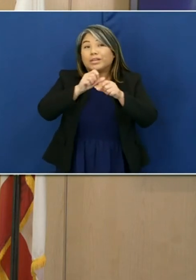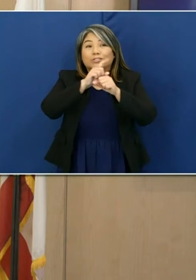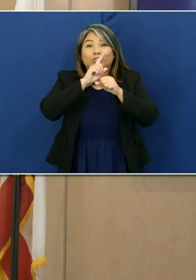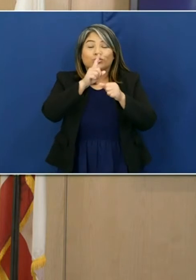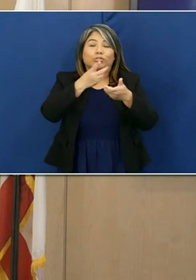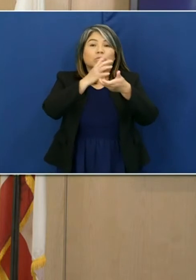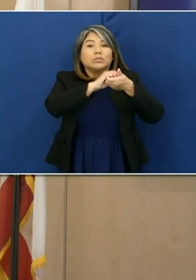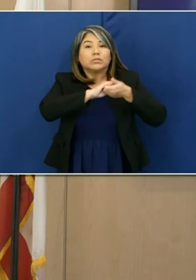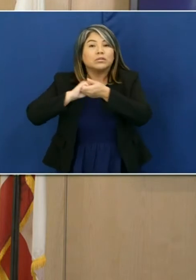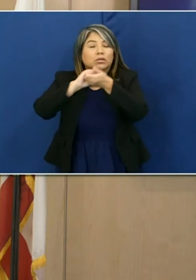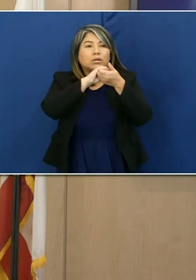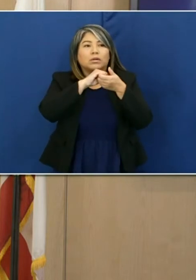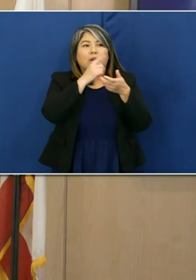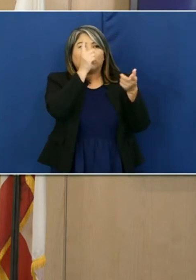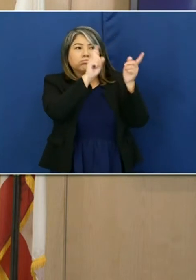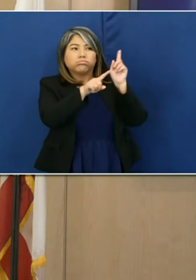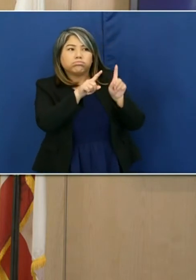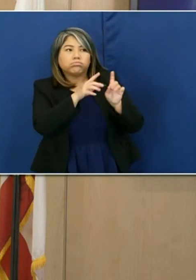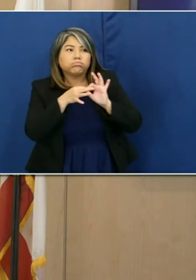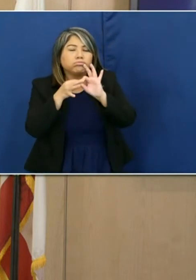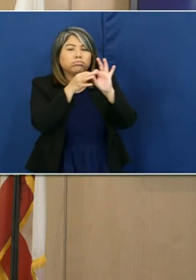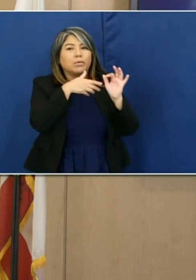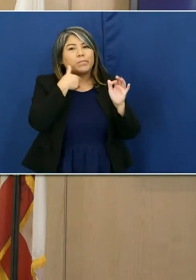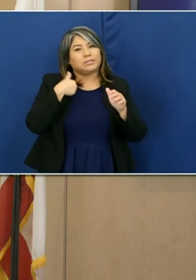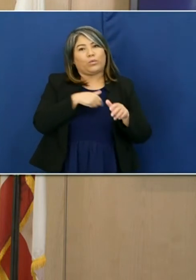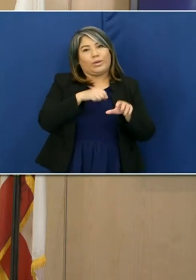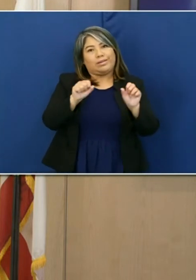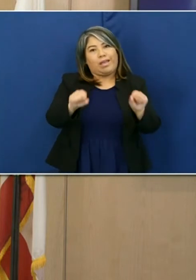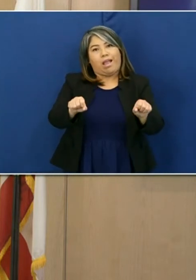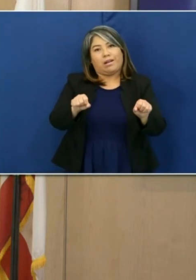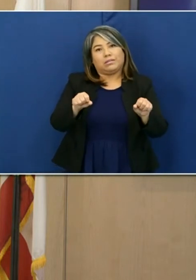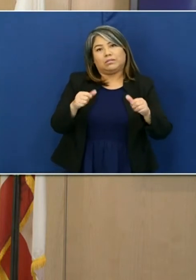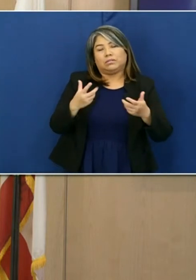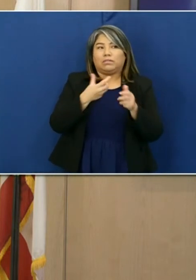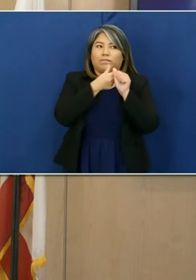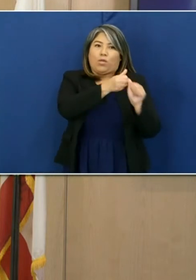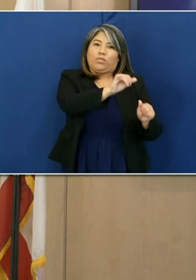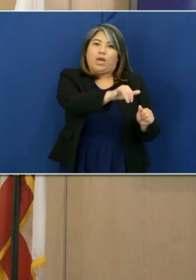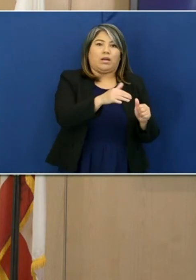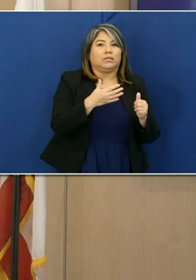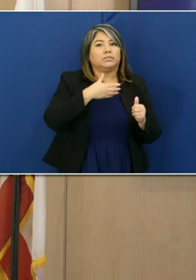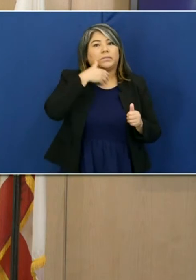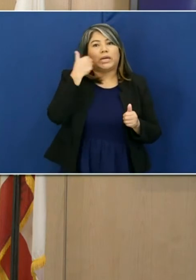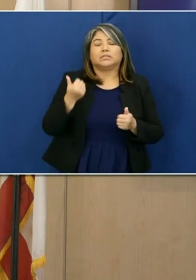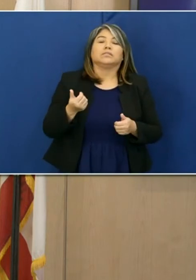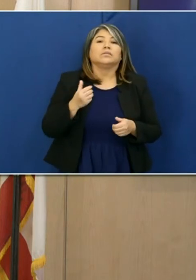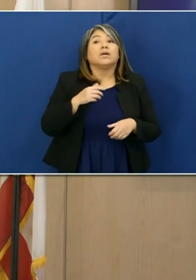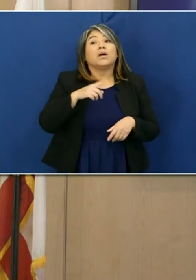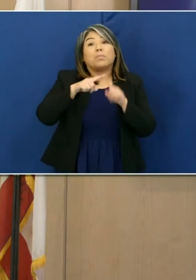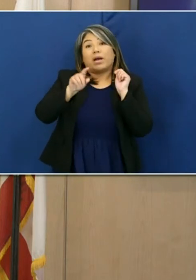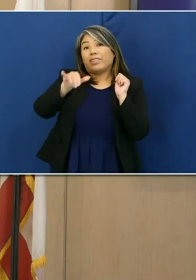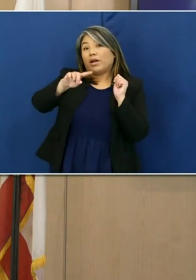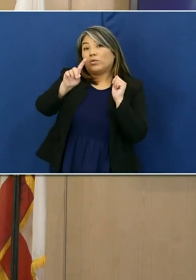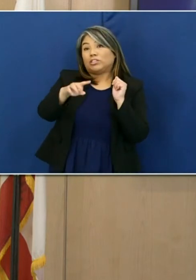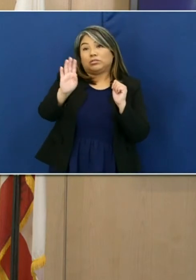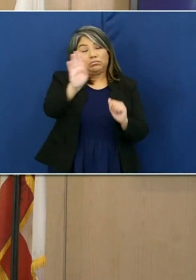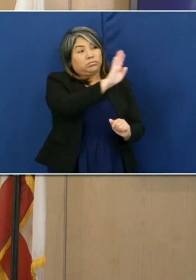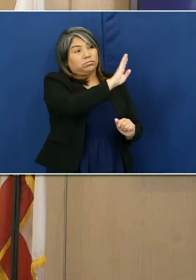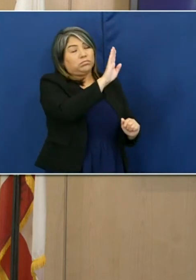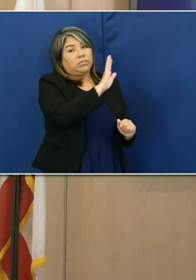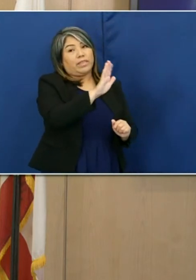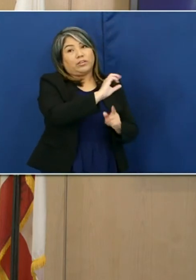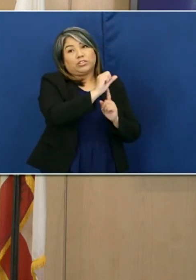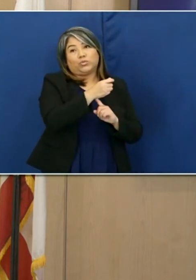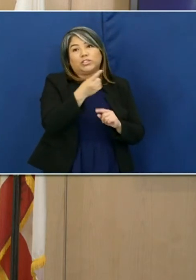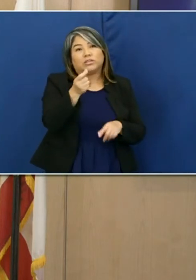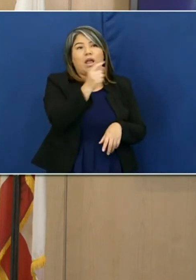and coordination and adherence as best we can to that. And then again, I would refer you to Sharp for any questions about their situation.